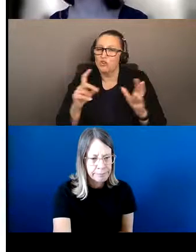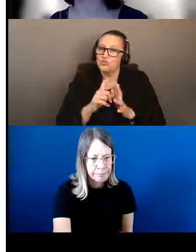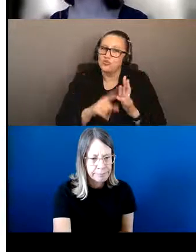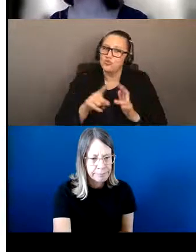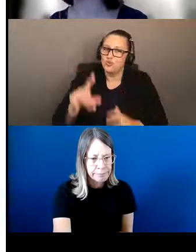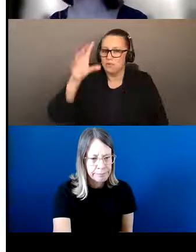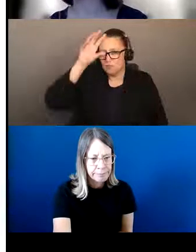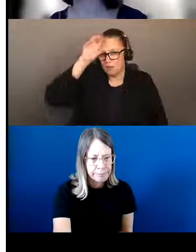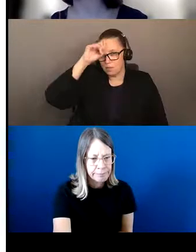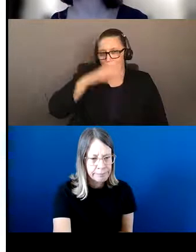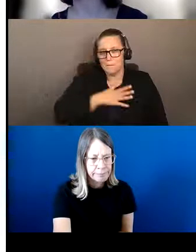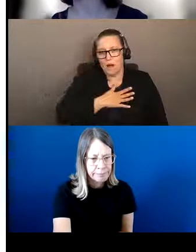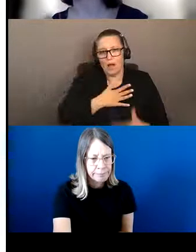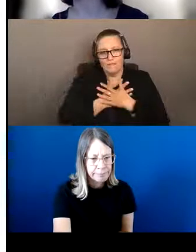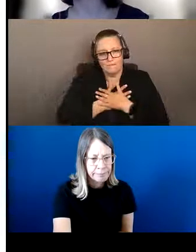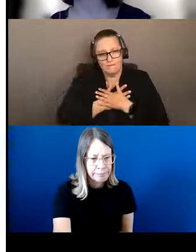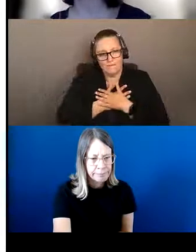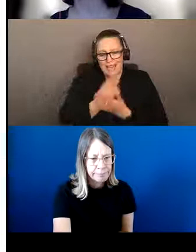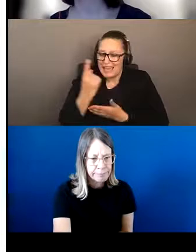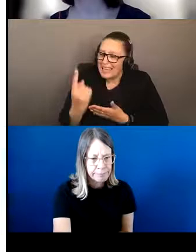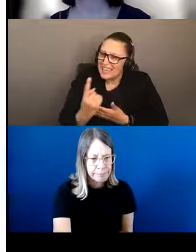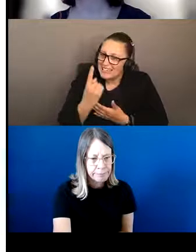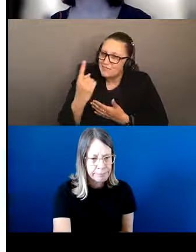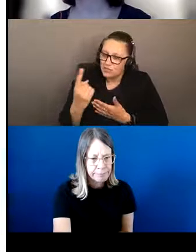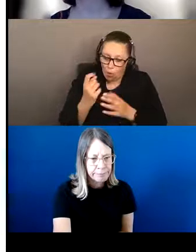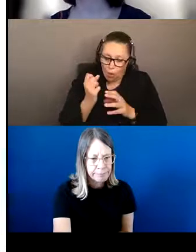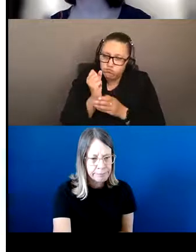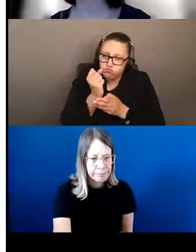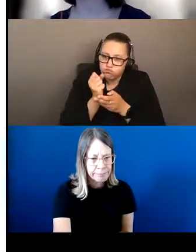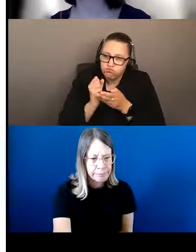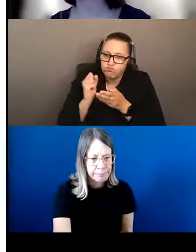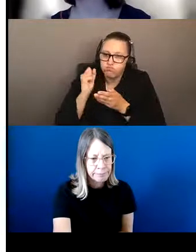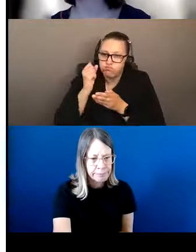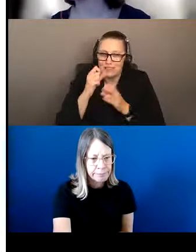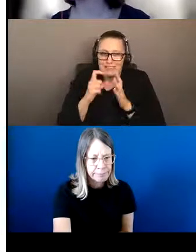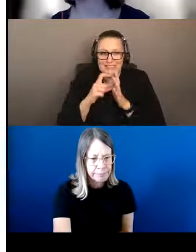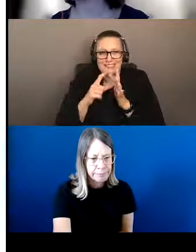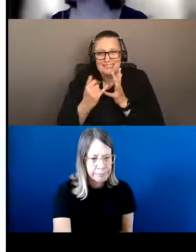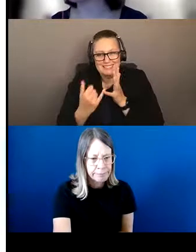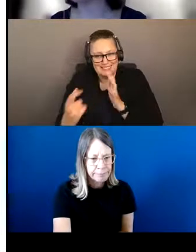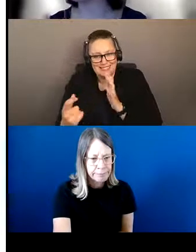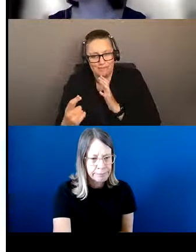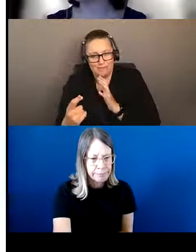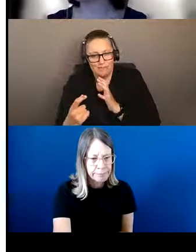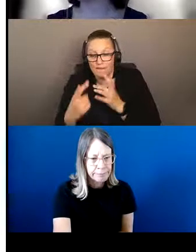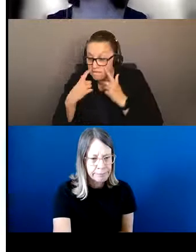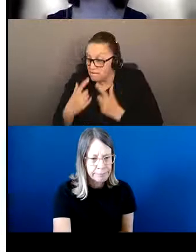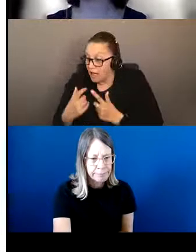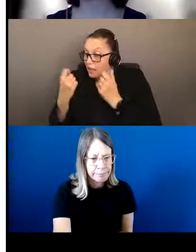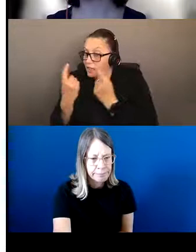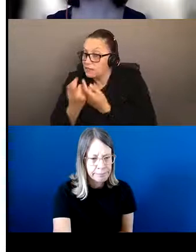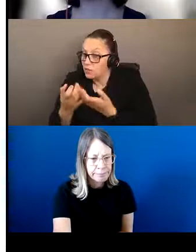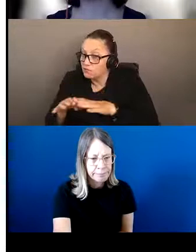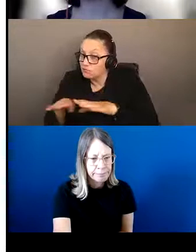of individually created ceramic discs, which he apparently made by taking molds of natural objects found on the ground and